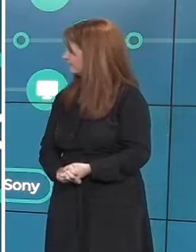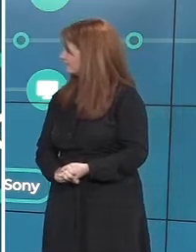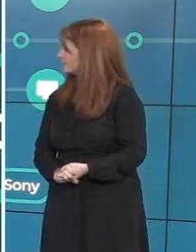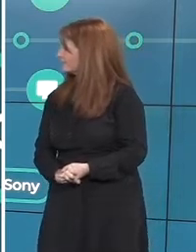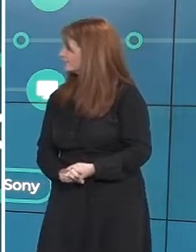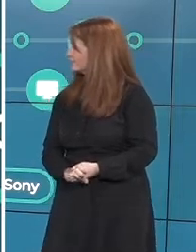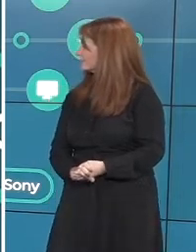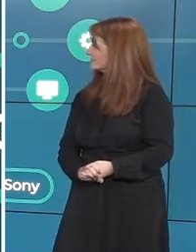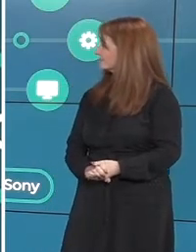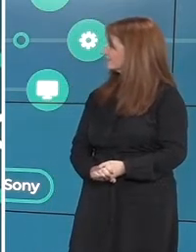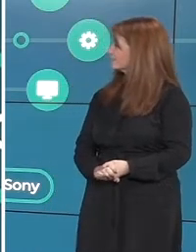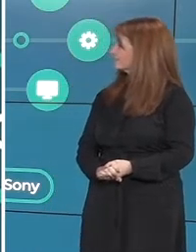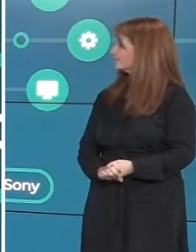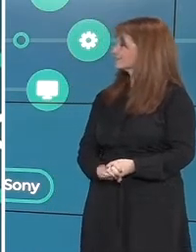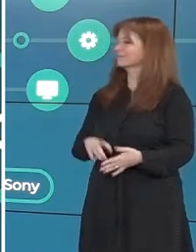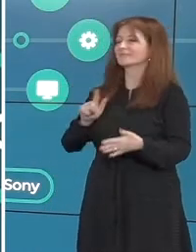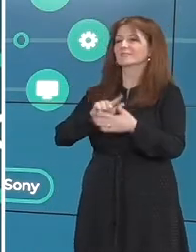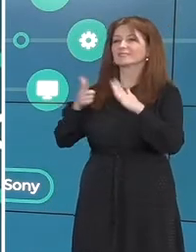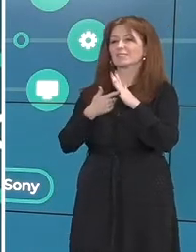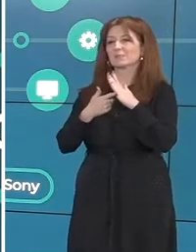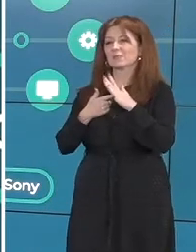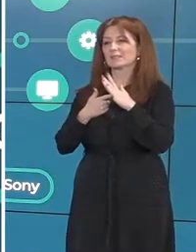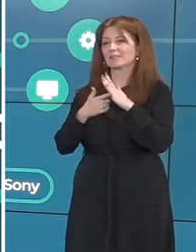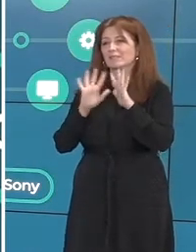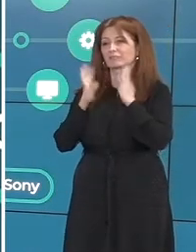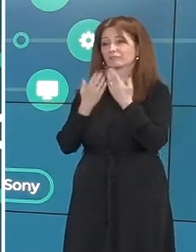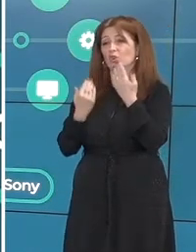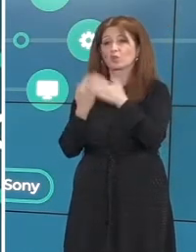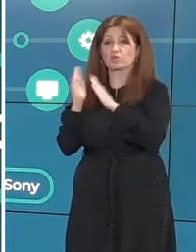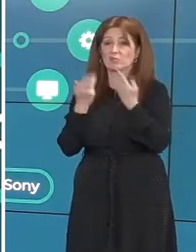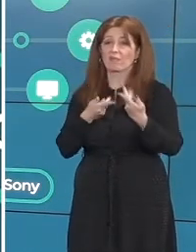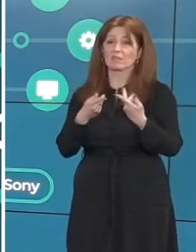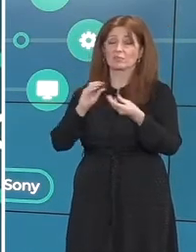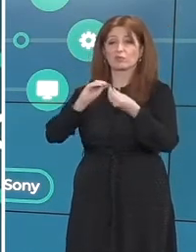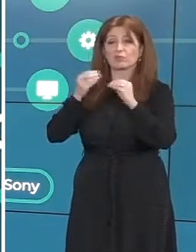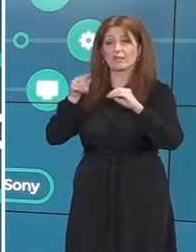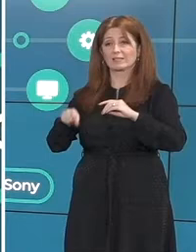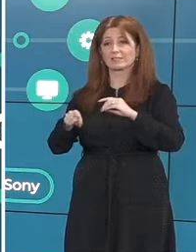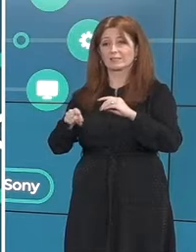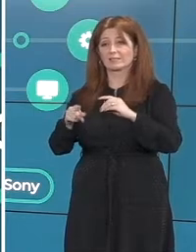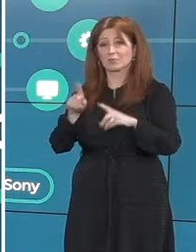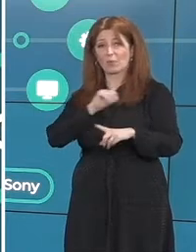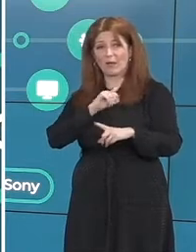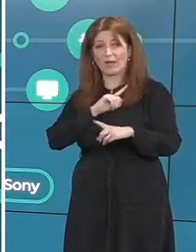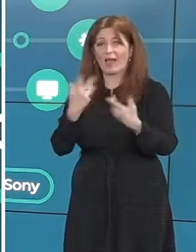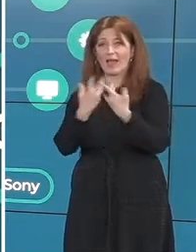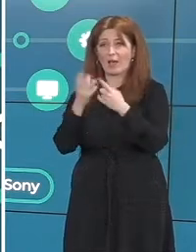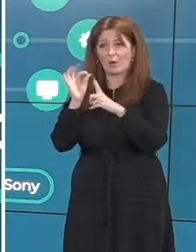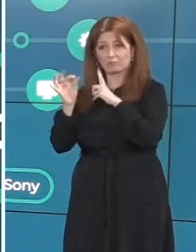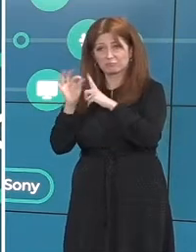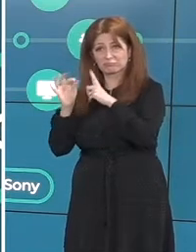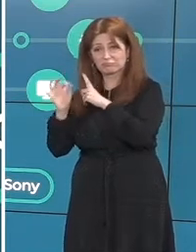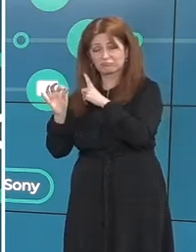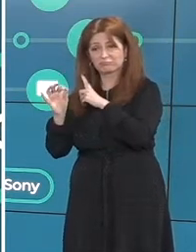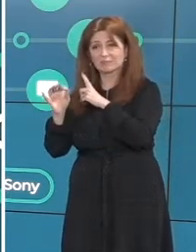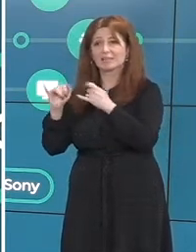no. The disability support is a reasonably new service, and we created this literally by interviewing like Sarah, our friends at